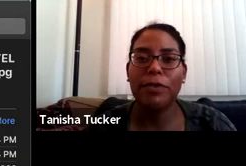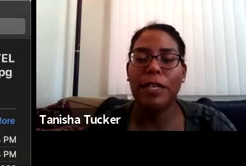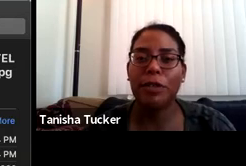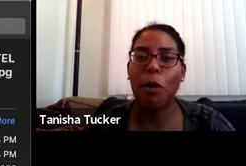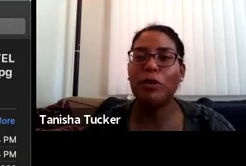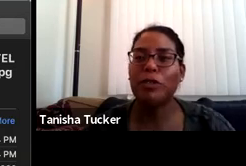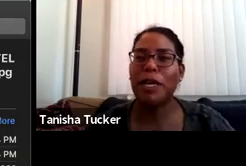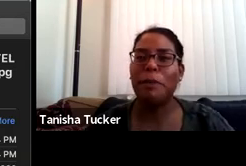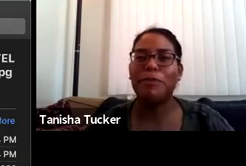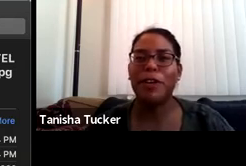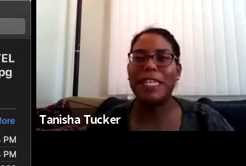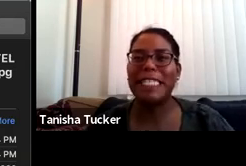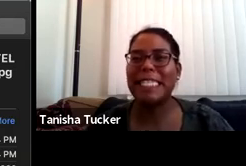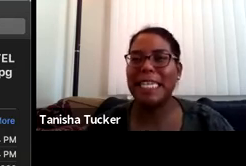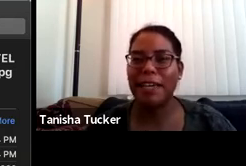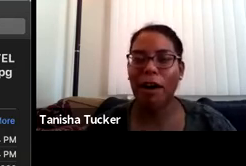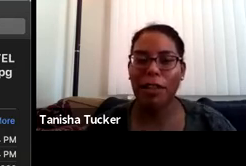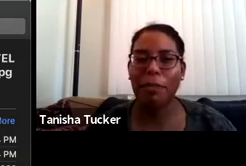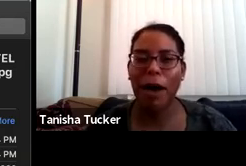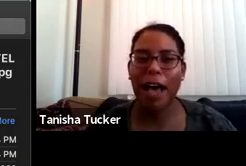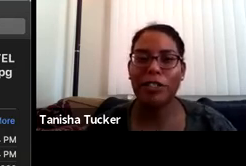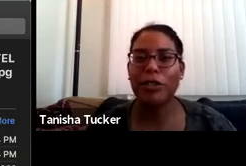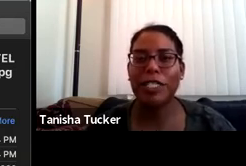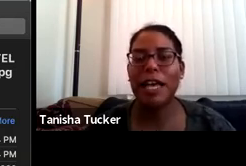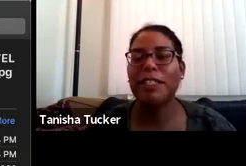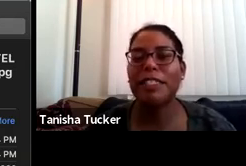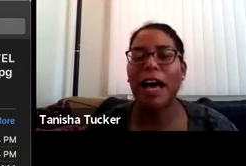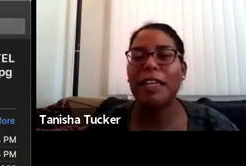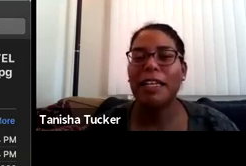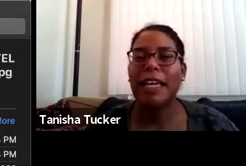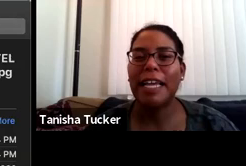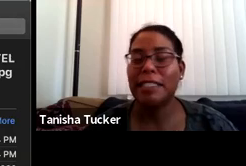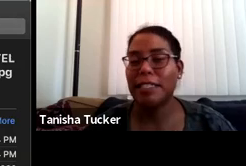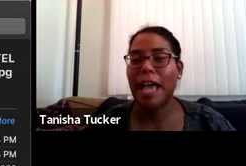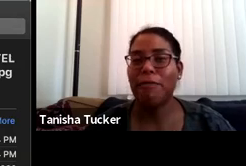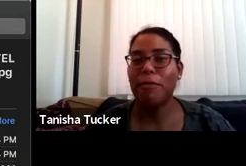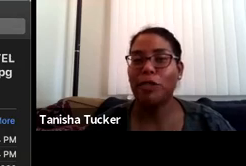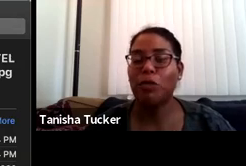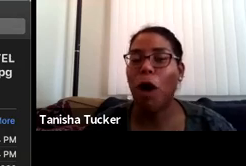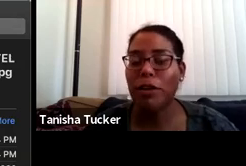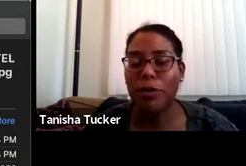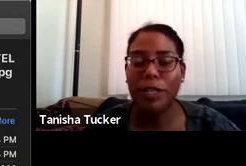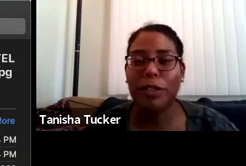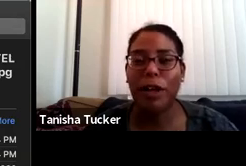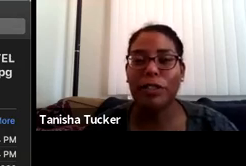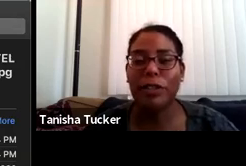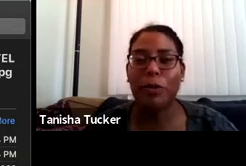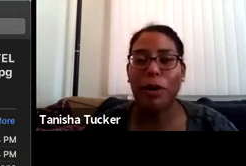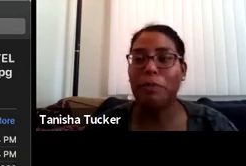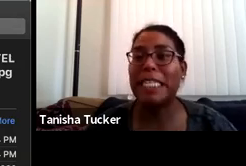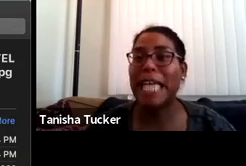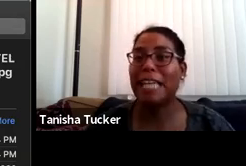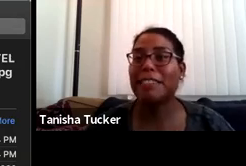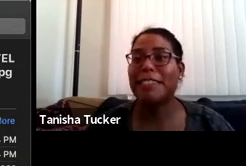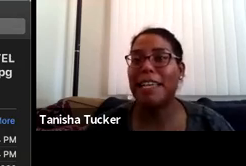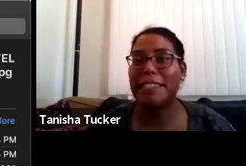fruit almost becomes very sticky on the pod. So you can tell it doesn't have much water to it. It's lost all its water,